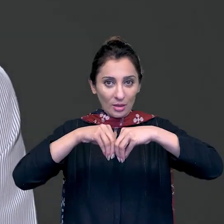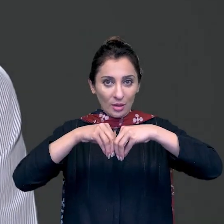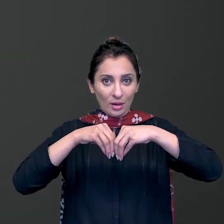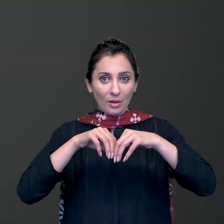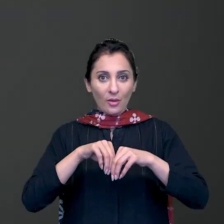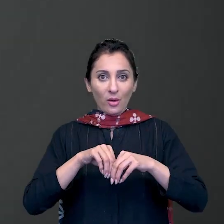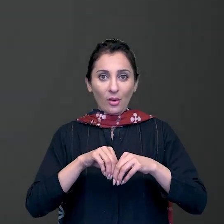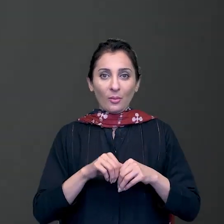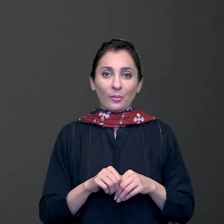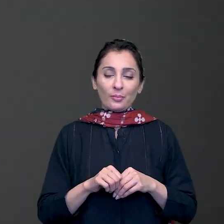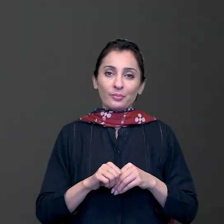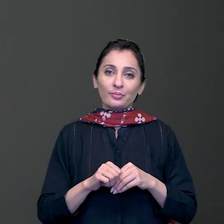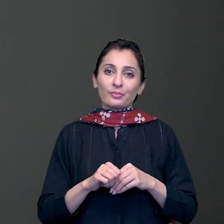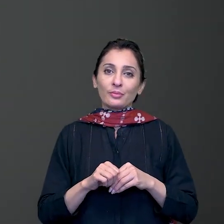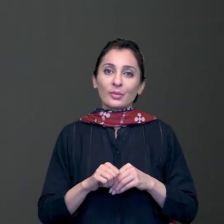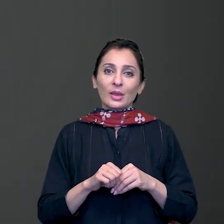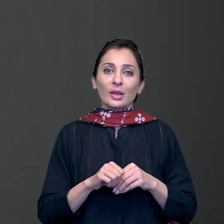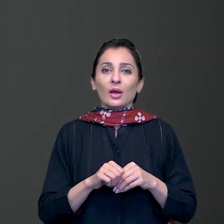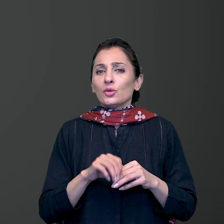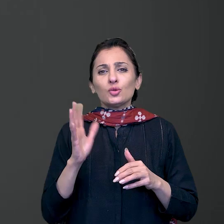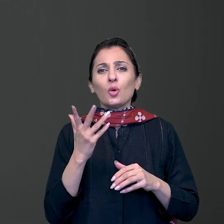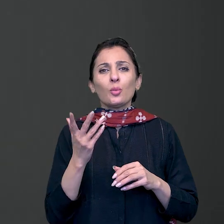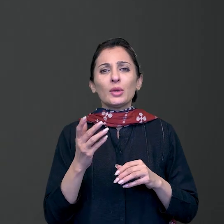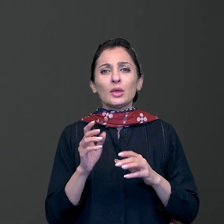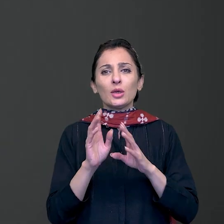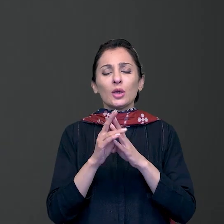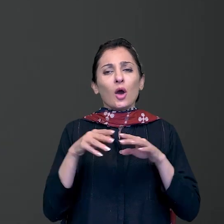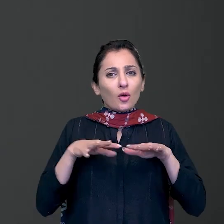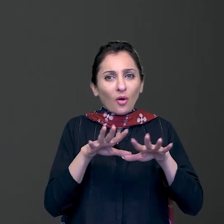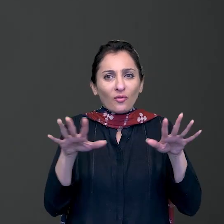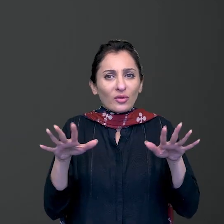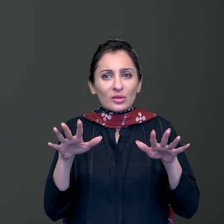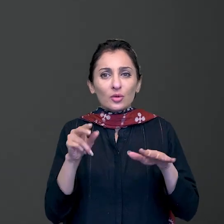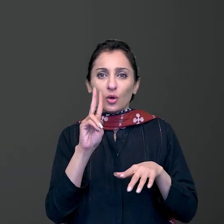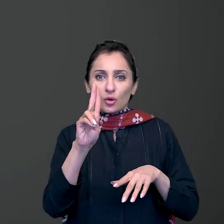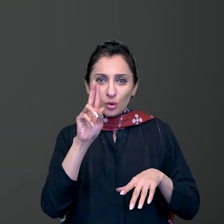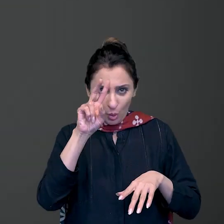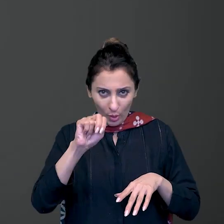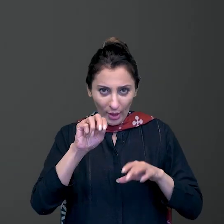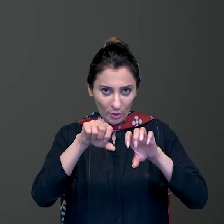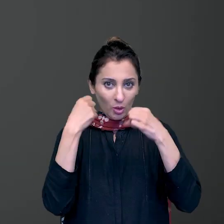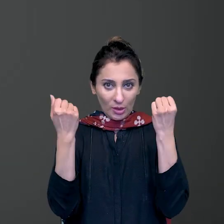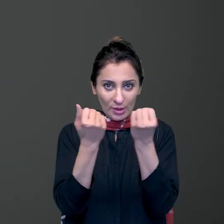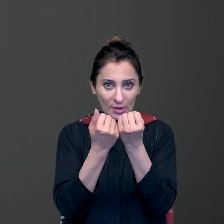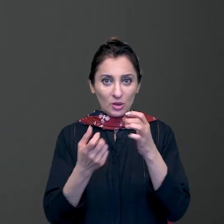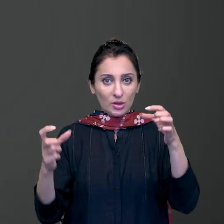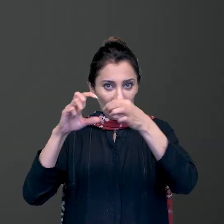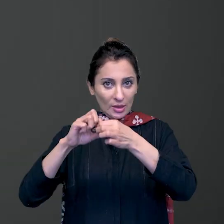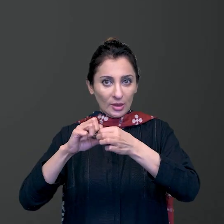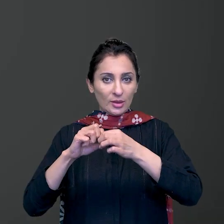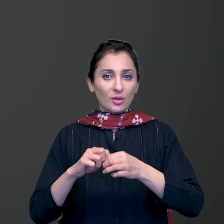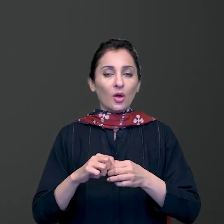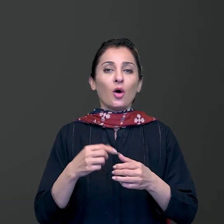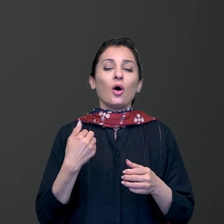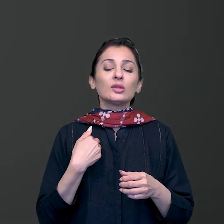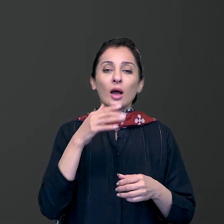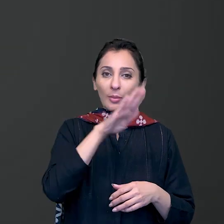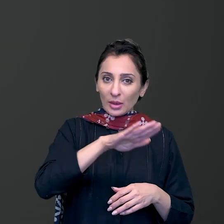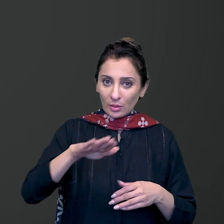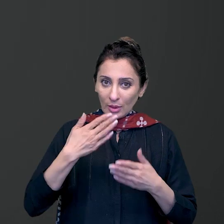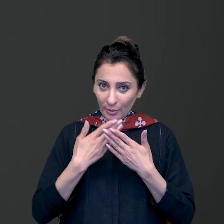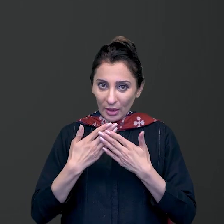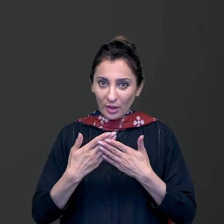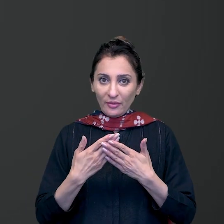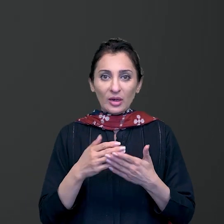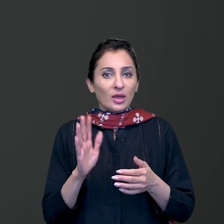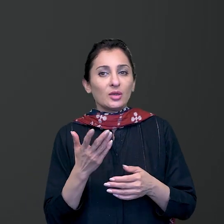As the name denotes, Model UN conferences are a simulation of the United Nations, where students like myself,